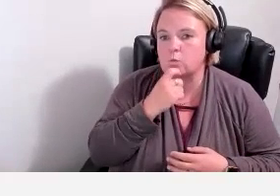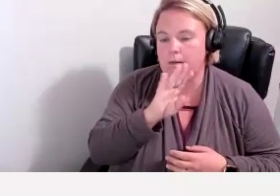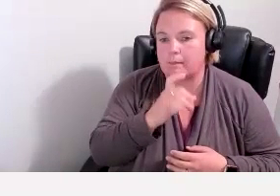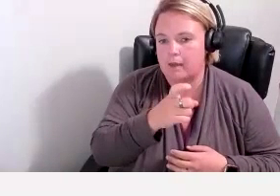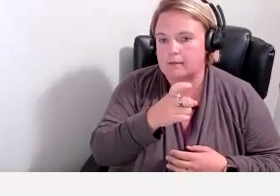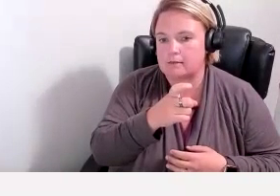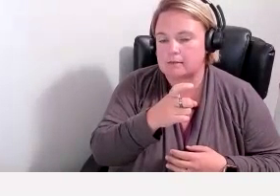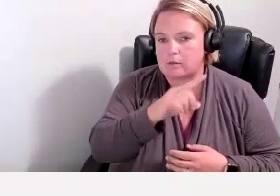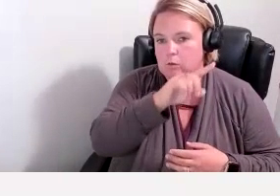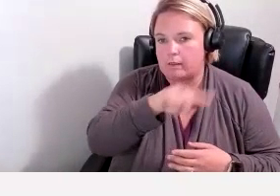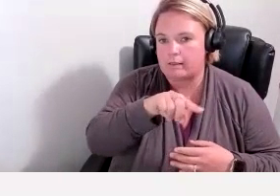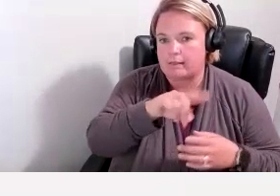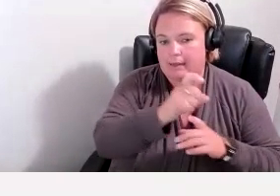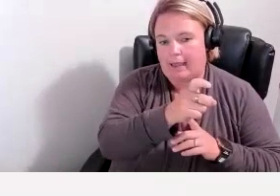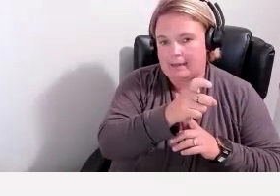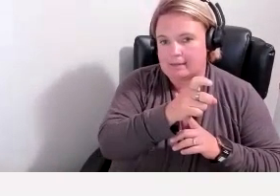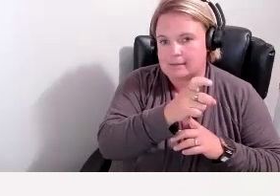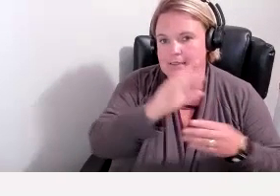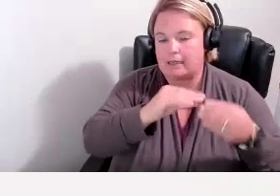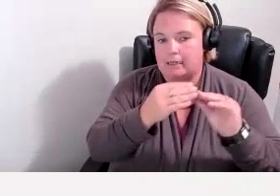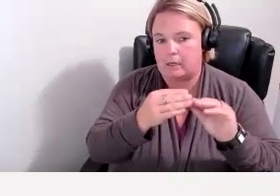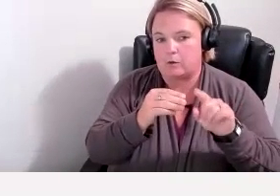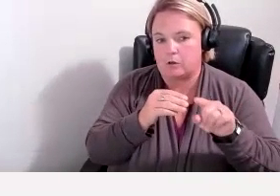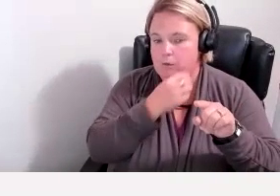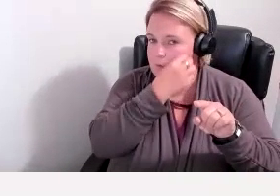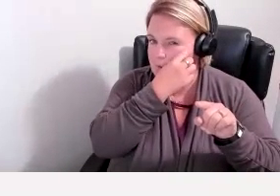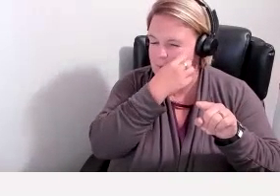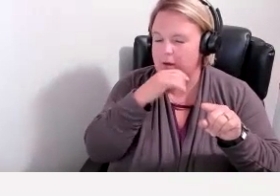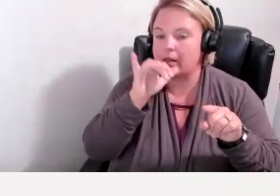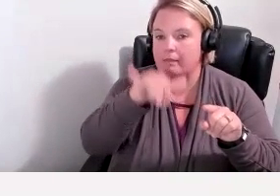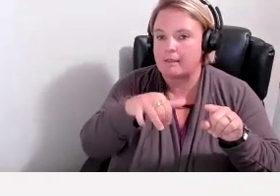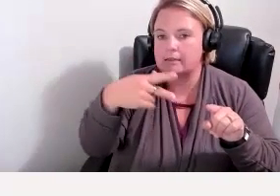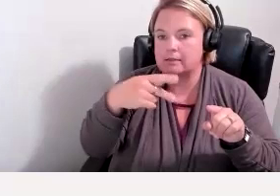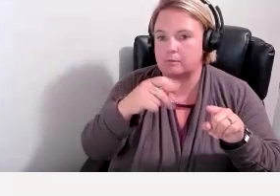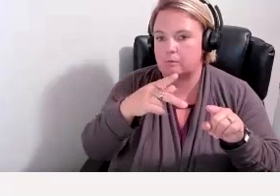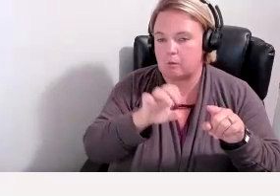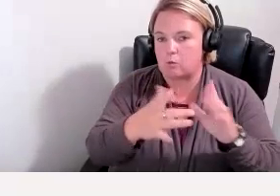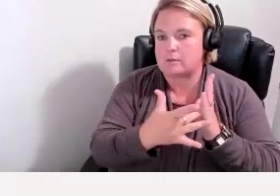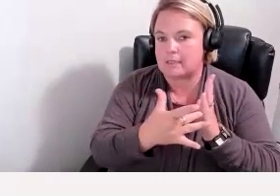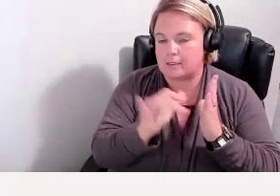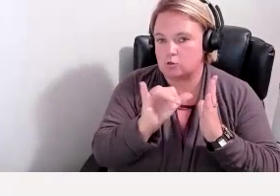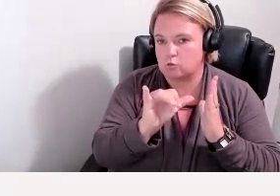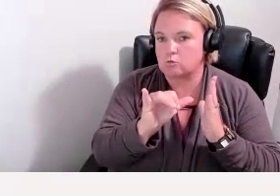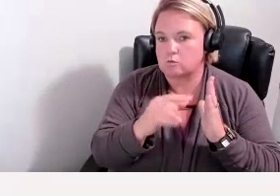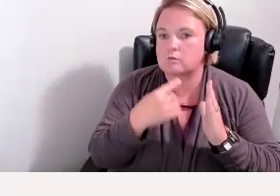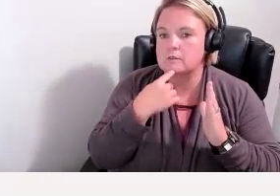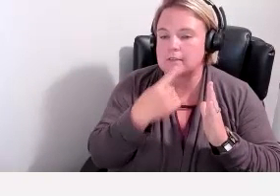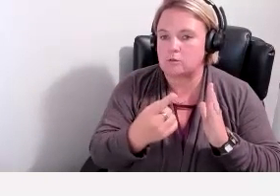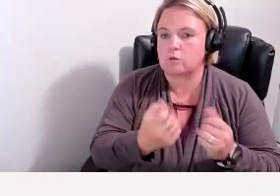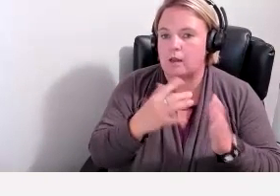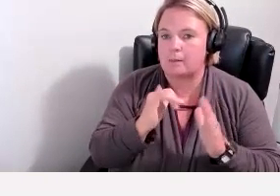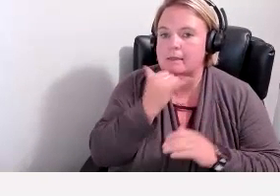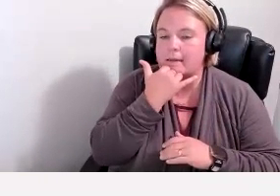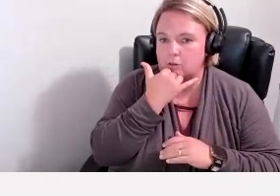an X through it and a number next to it. That's PopeTech, indicating how many errors are in there